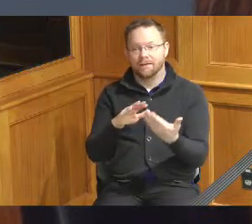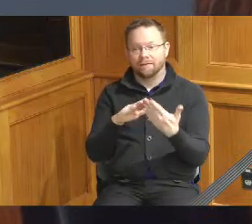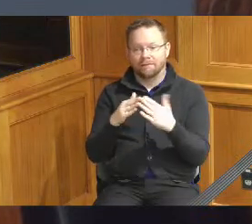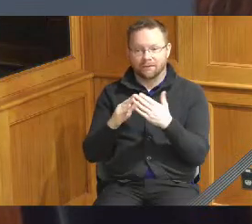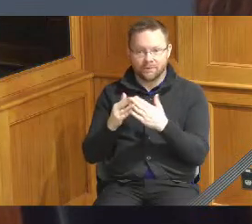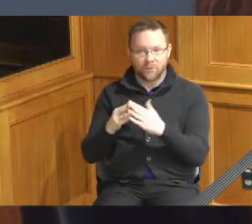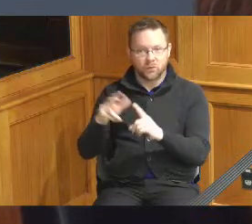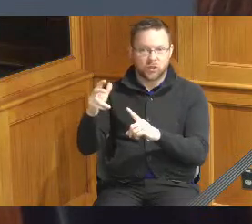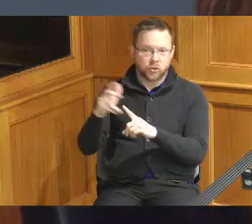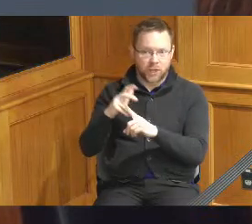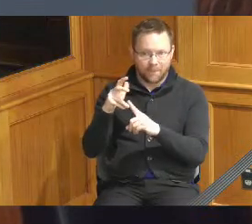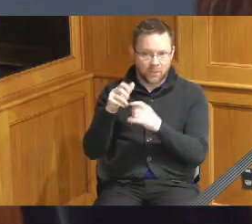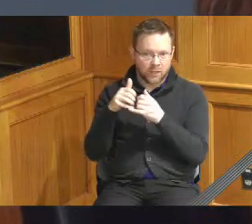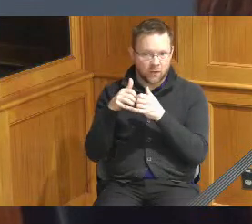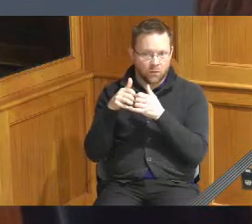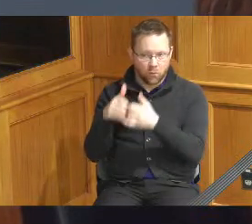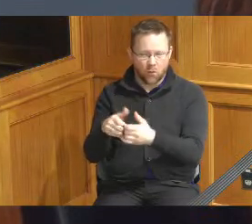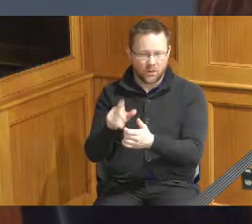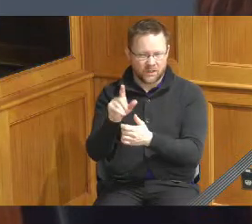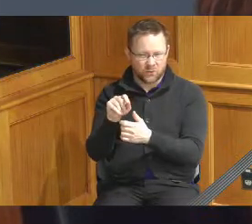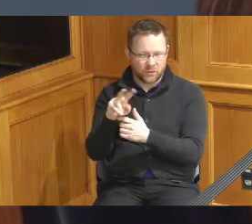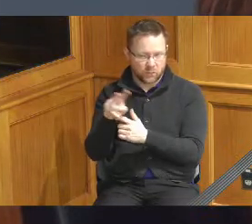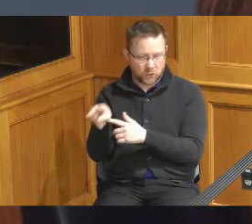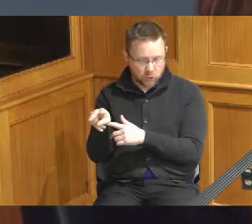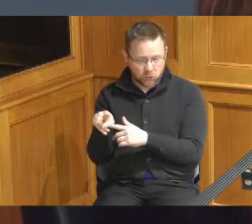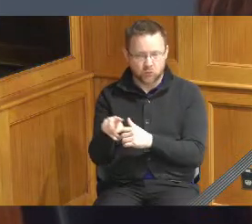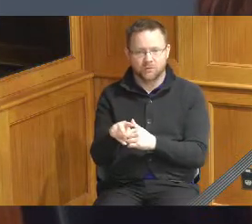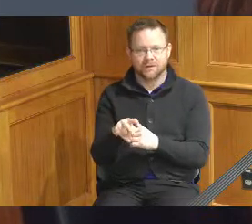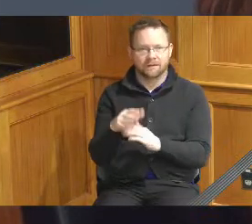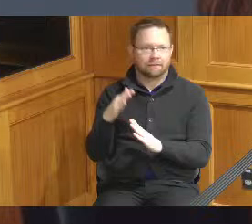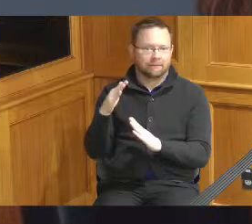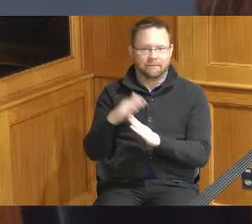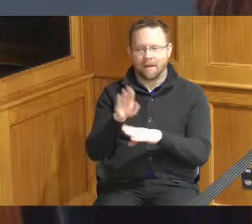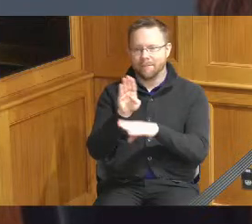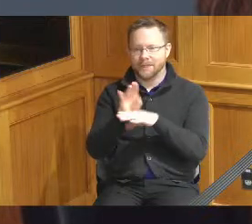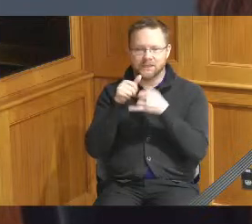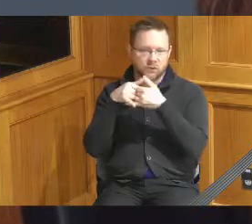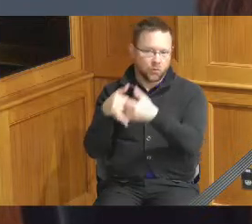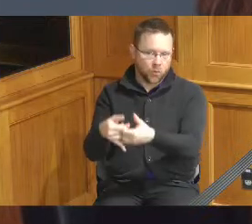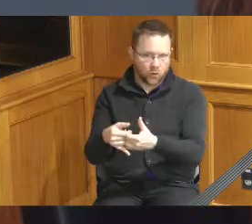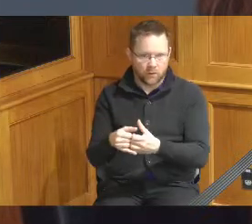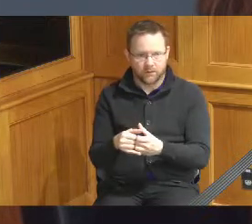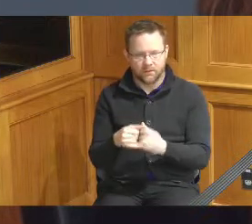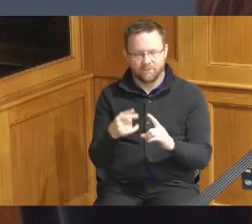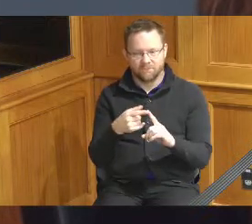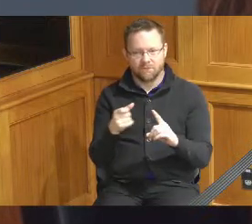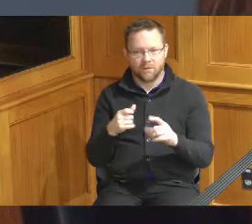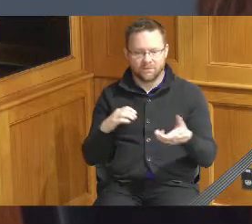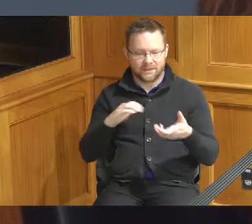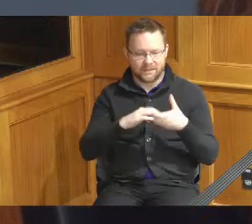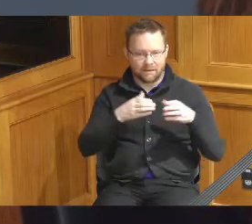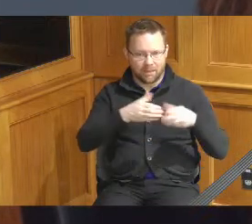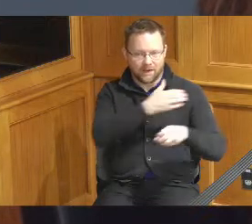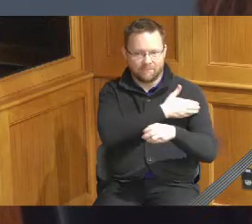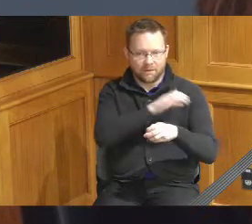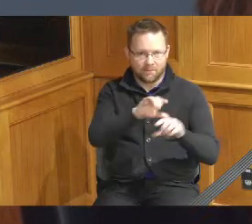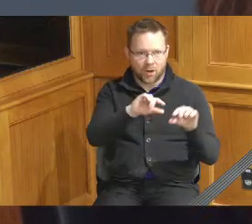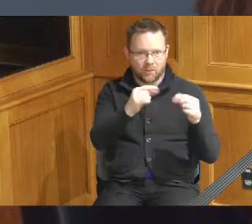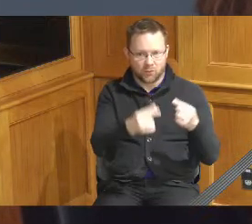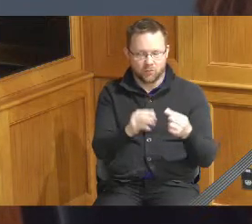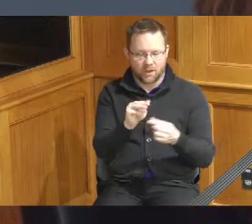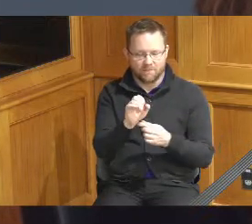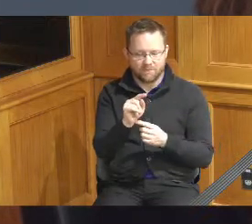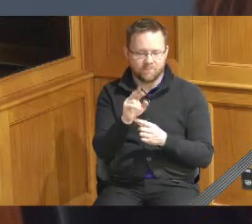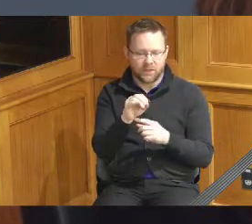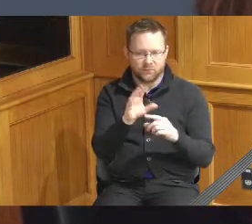Community Champion in 2022, Top Business Award from the Collective Empowerment Group of Metro